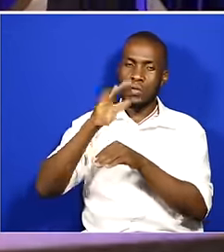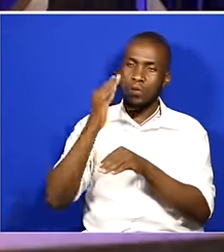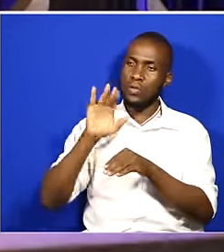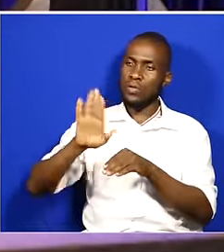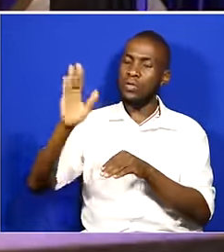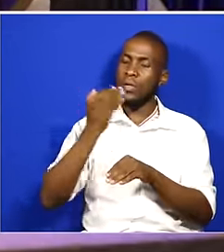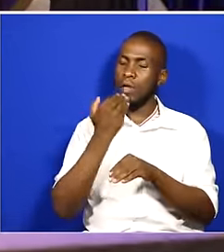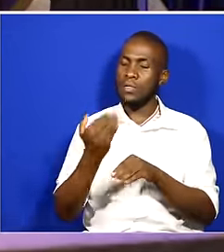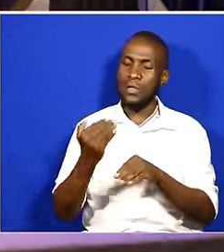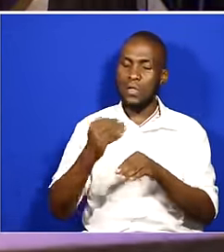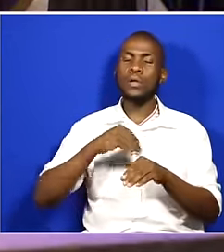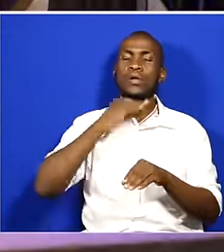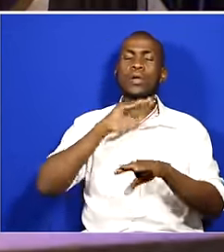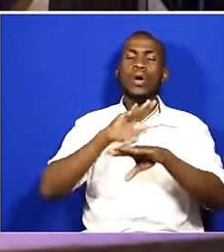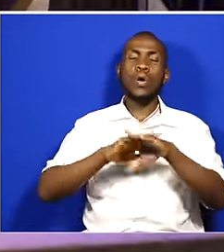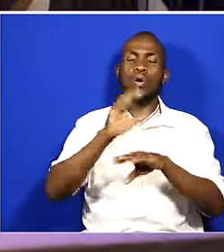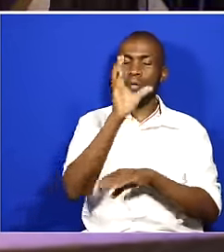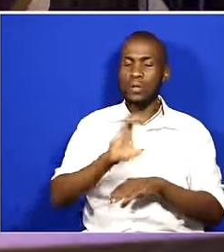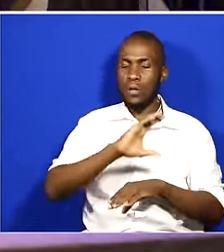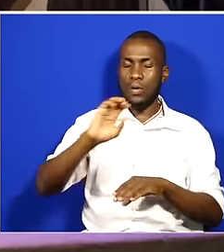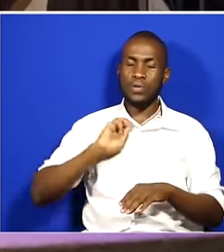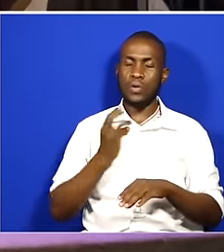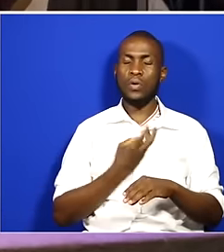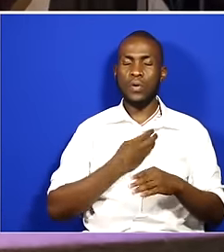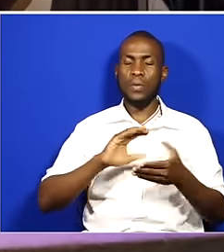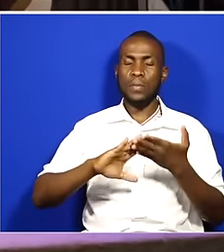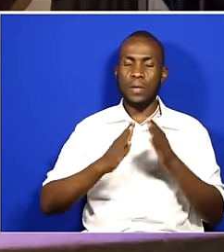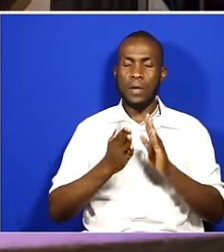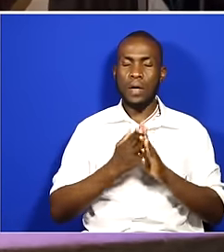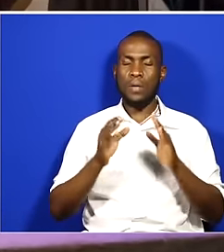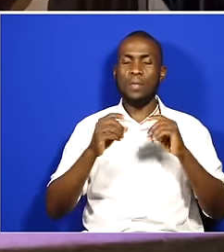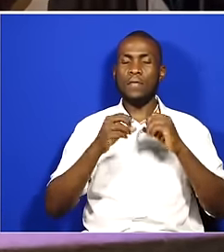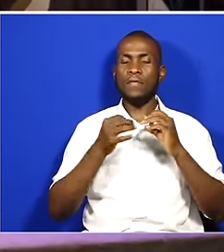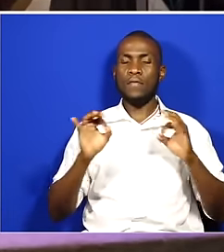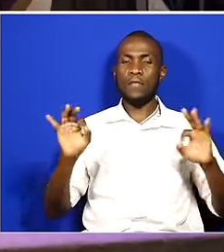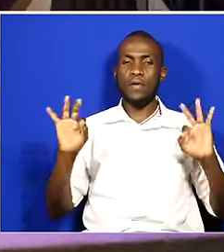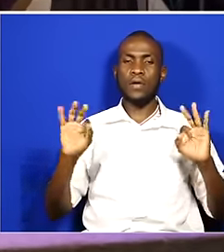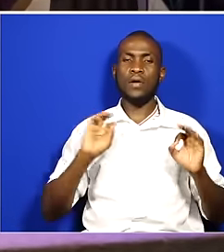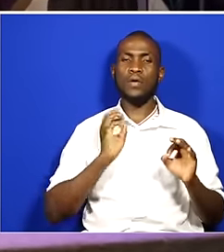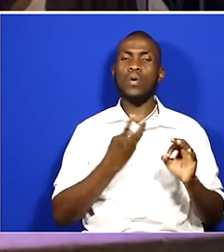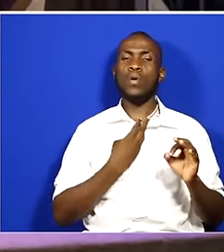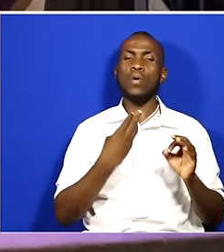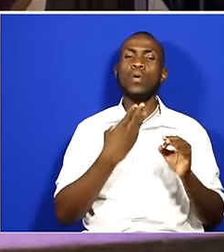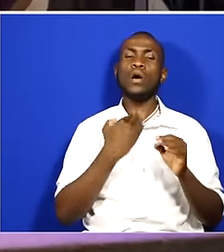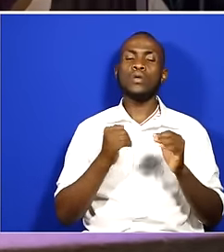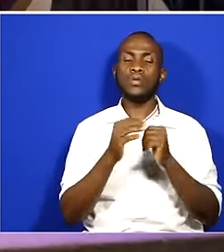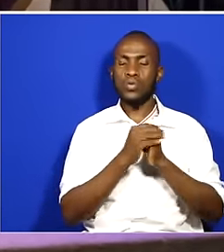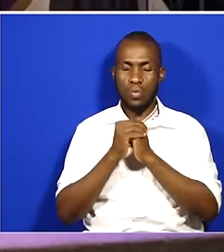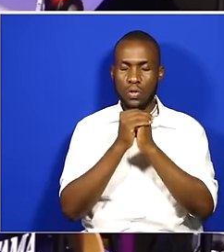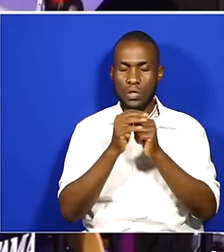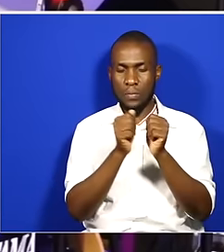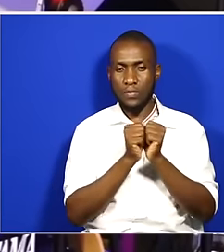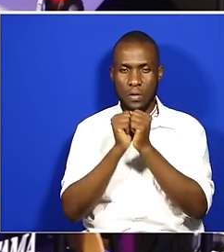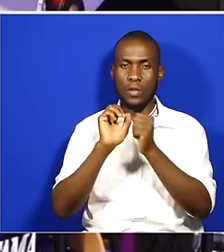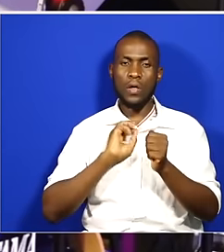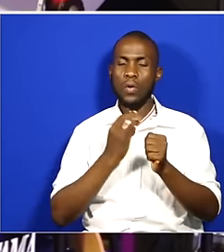Son to die on the cross that we may be set free. Wherever you are, we just want to worship together to declare